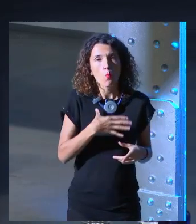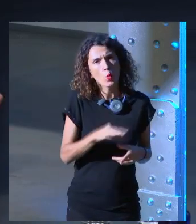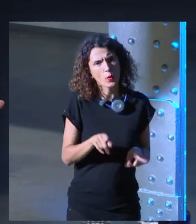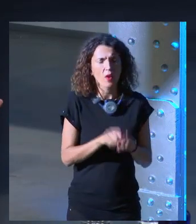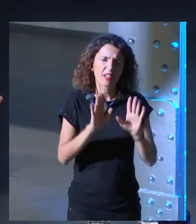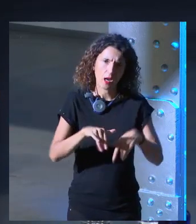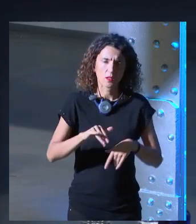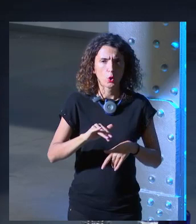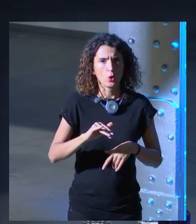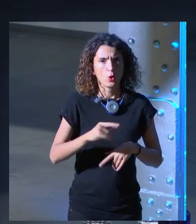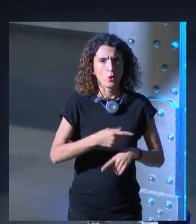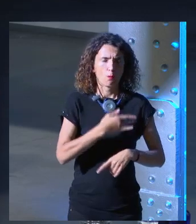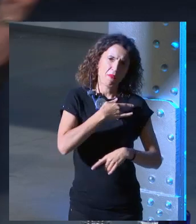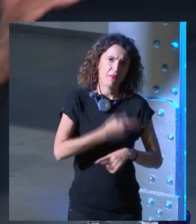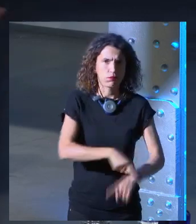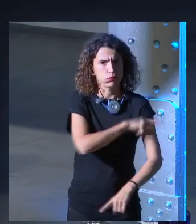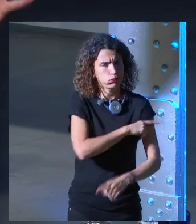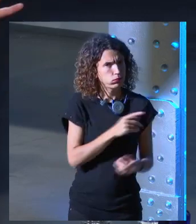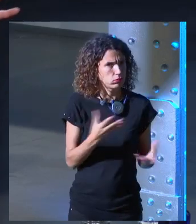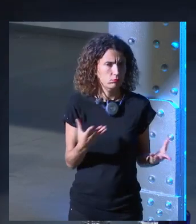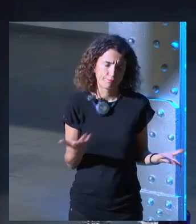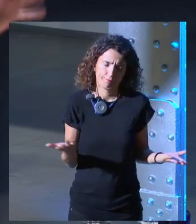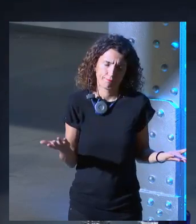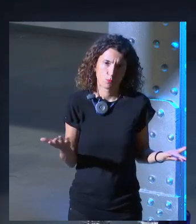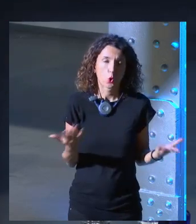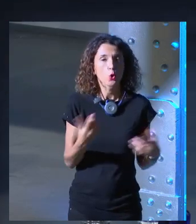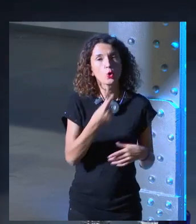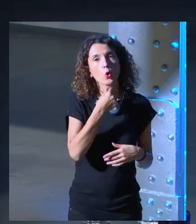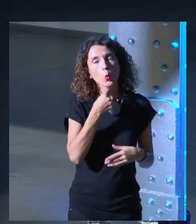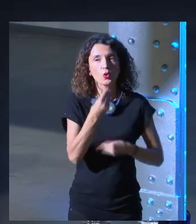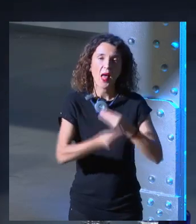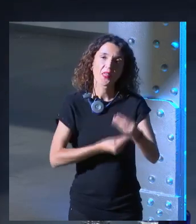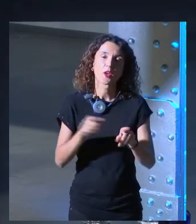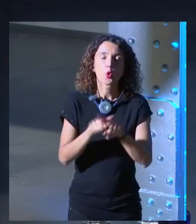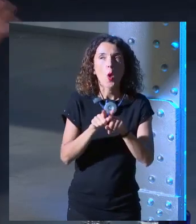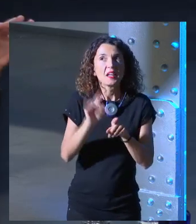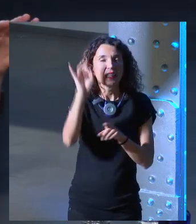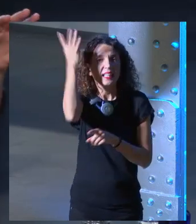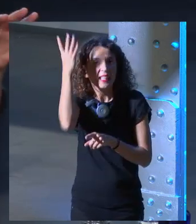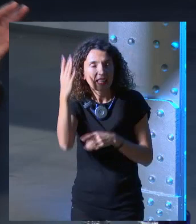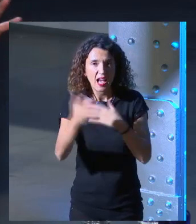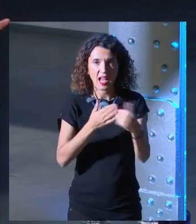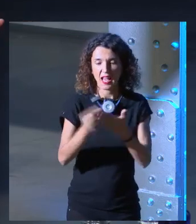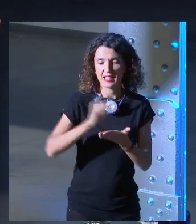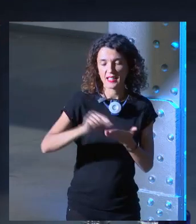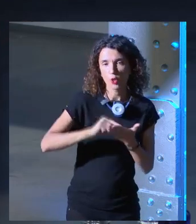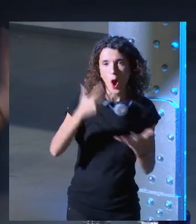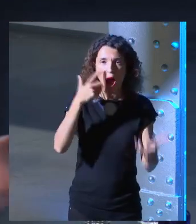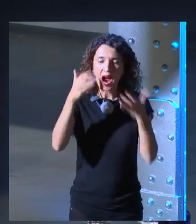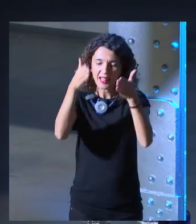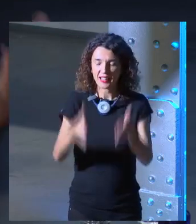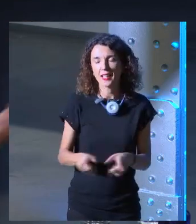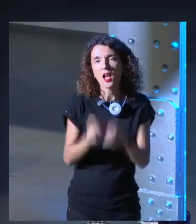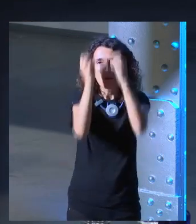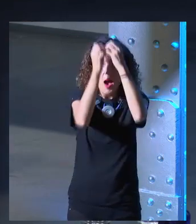And because we like to have an idea of the writer or the artist as somebody who is crazy, we